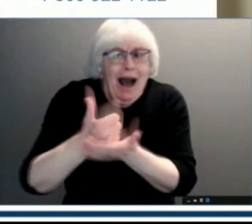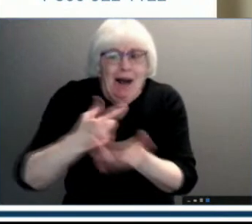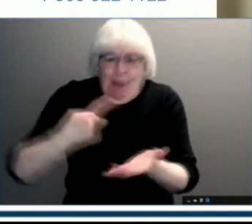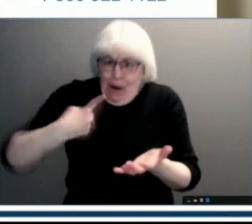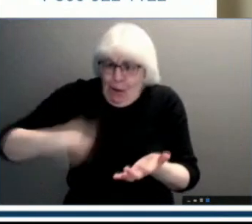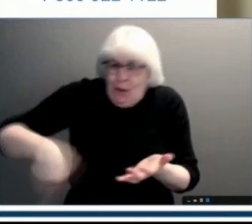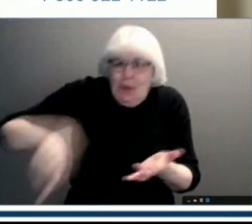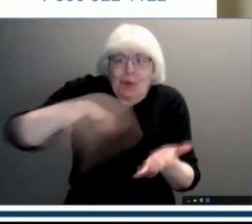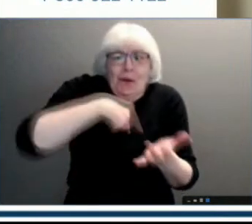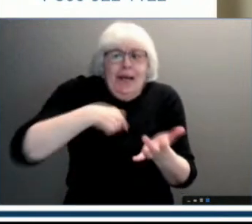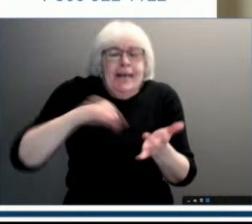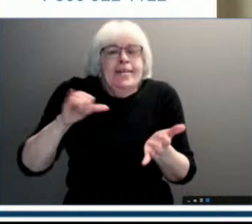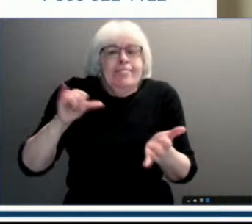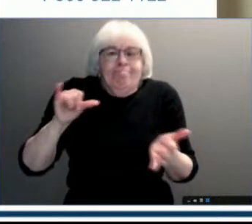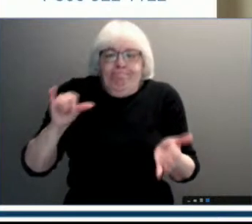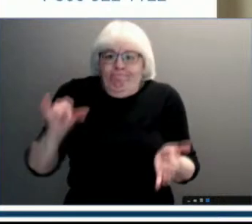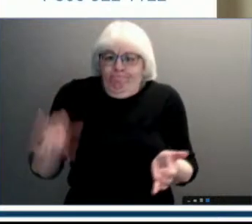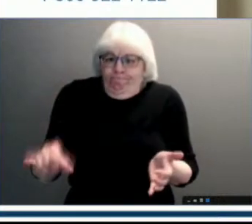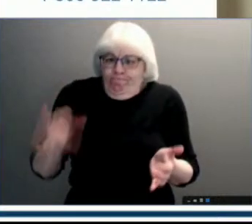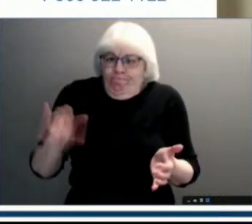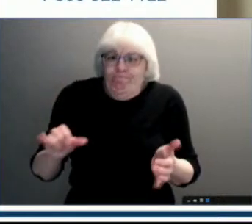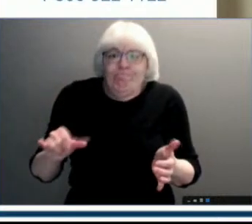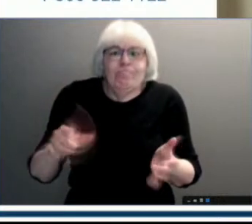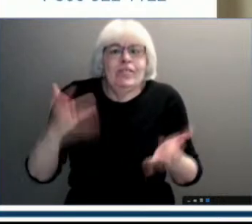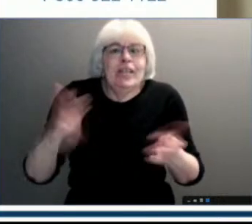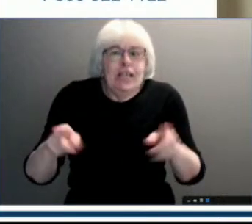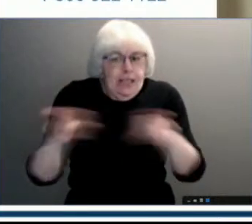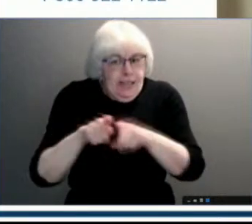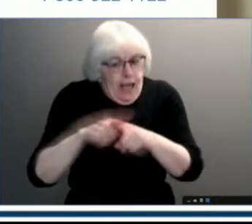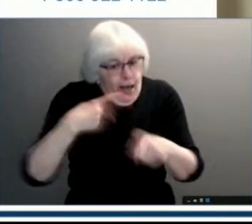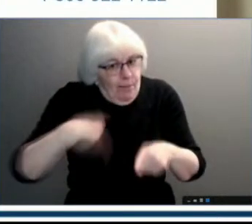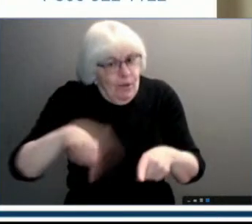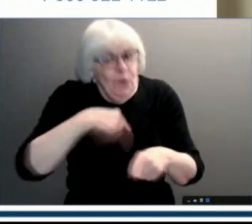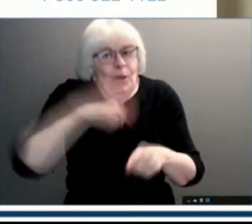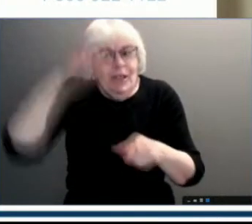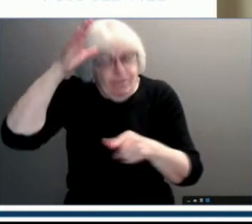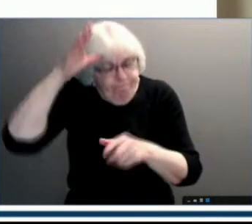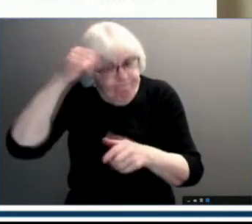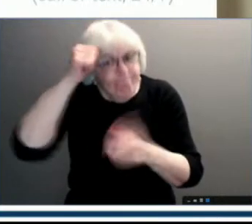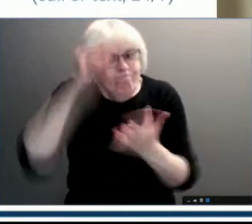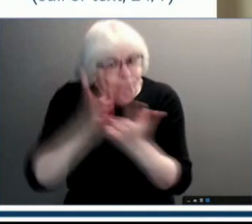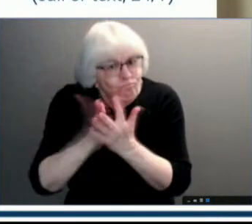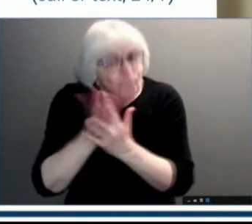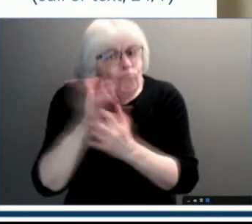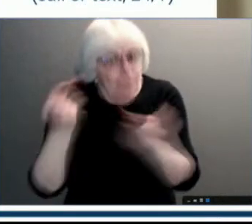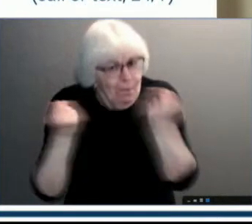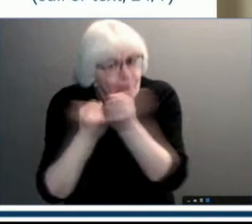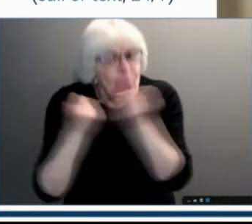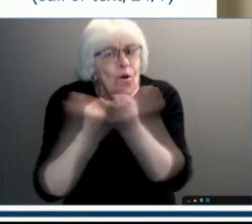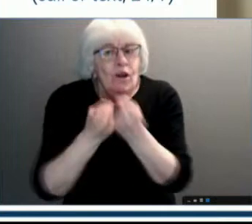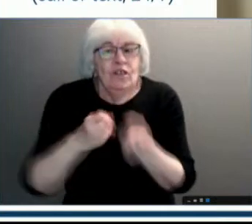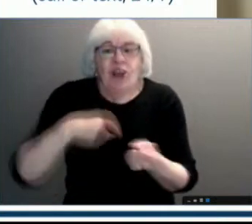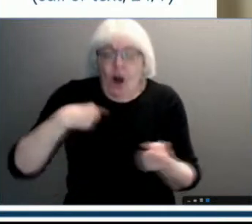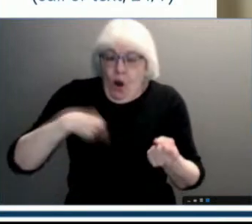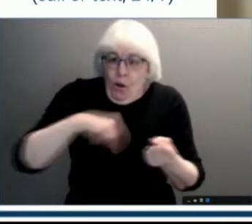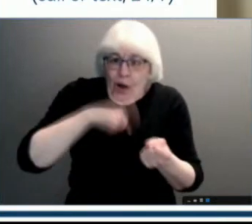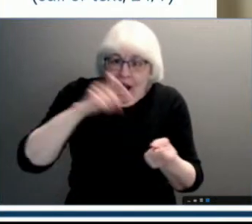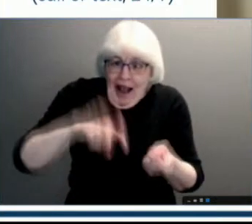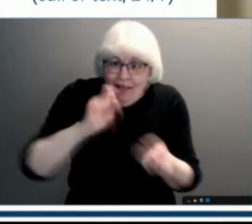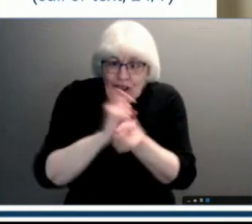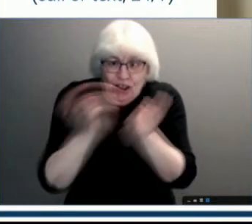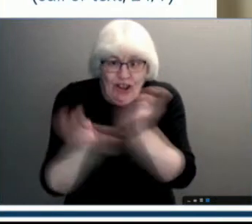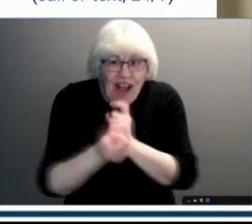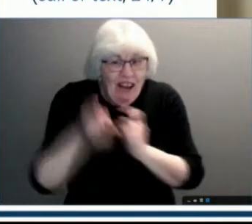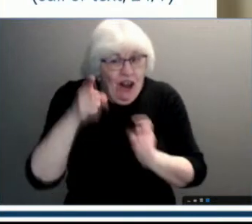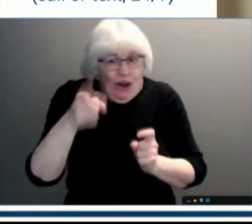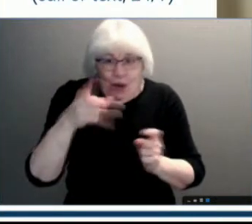determination and do our part so that they can do their job. This means some changes. No one likes change, but the world has changed since the beginning of